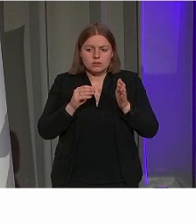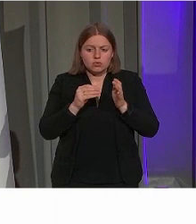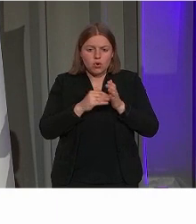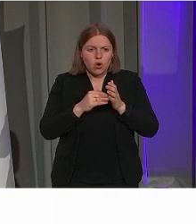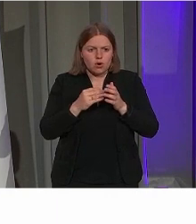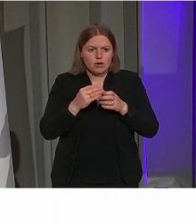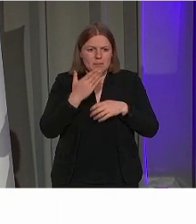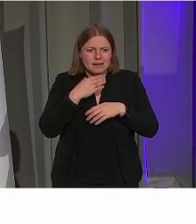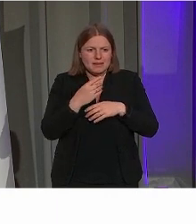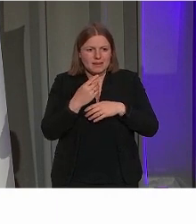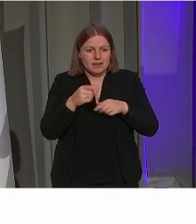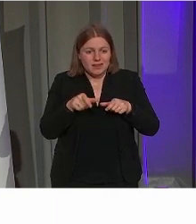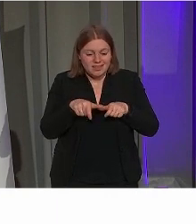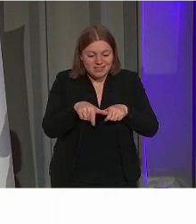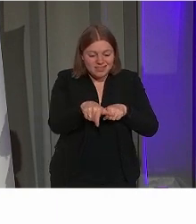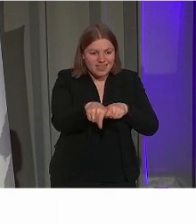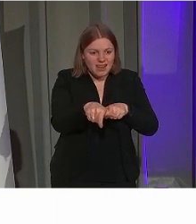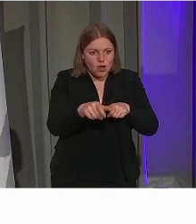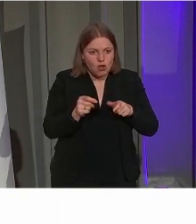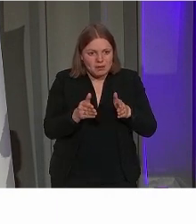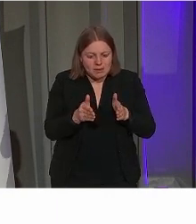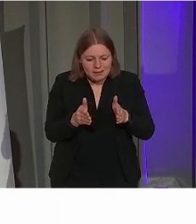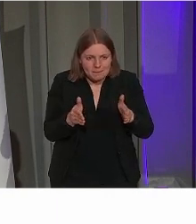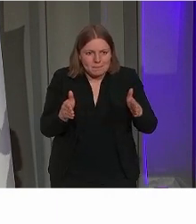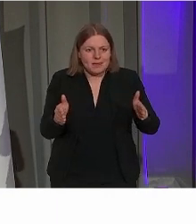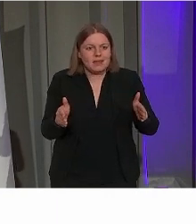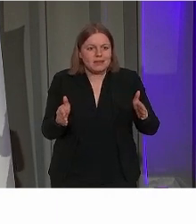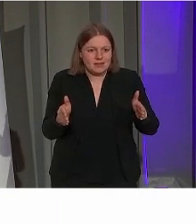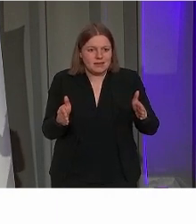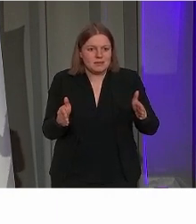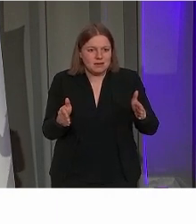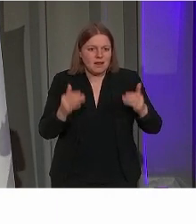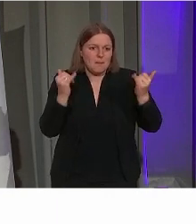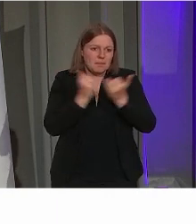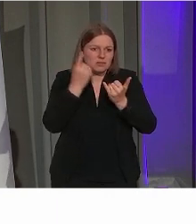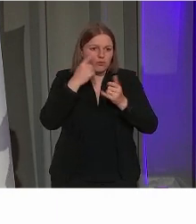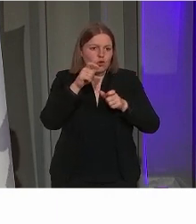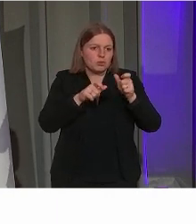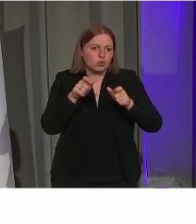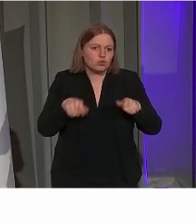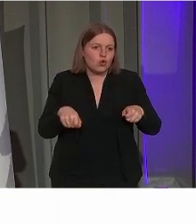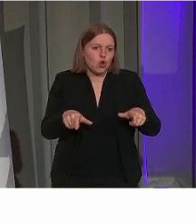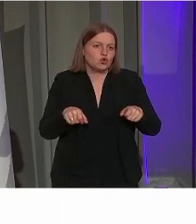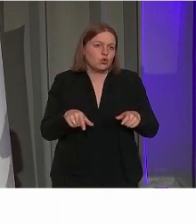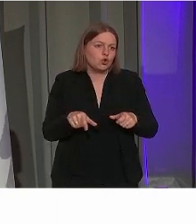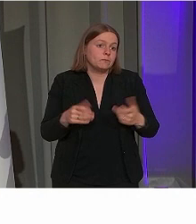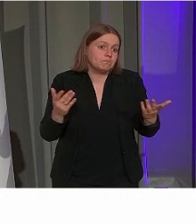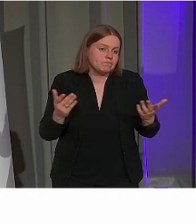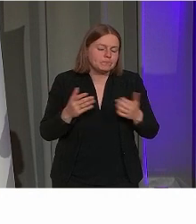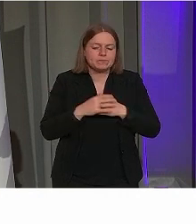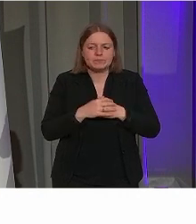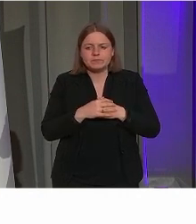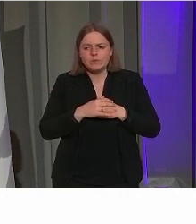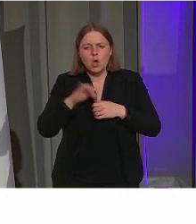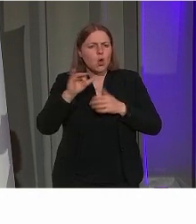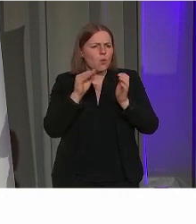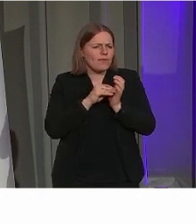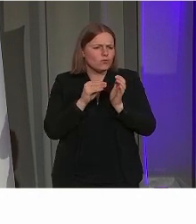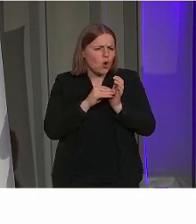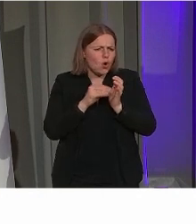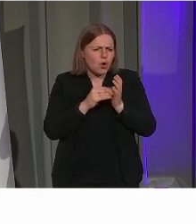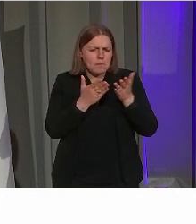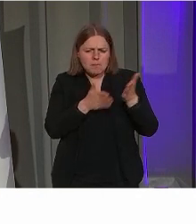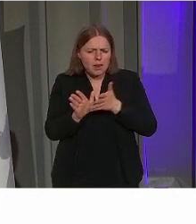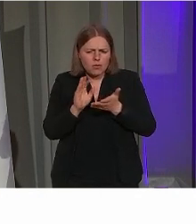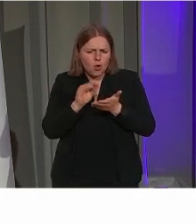the following. In fact, we could have made it a bit larger, so it would have become a comfort